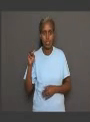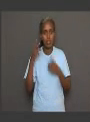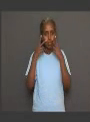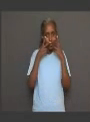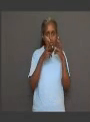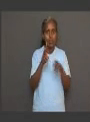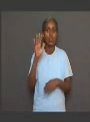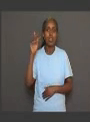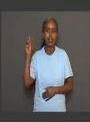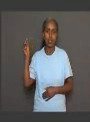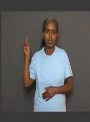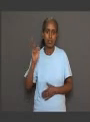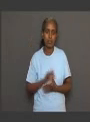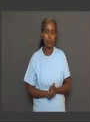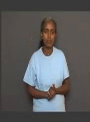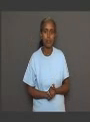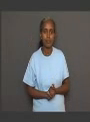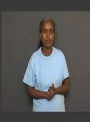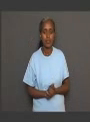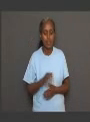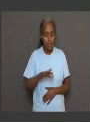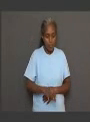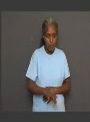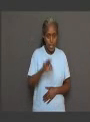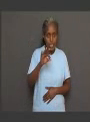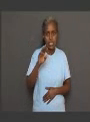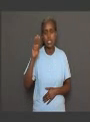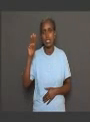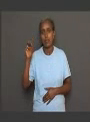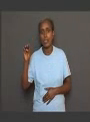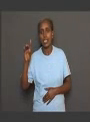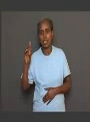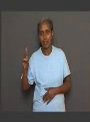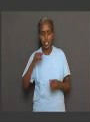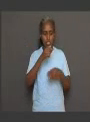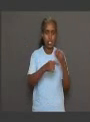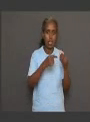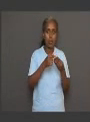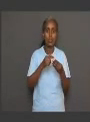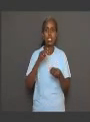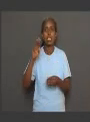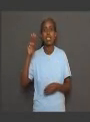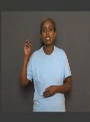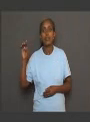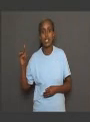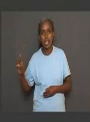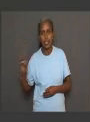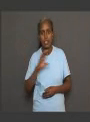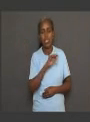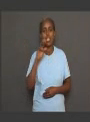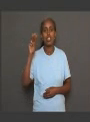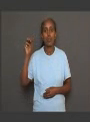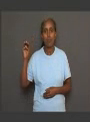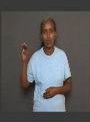this. To find the mean deviation about the median and